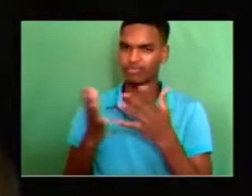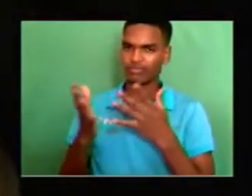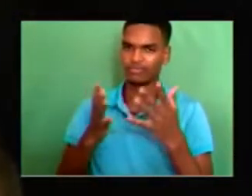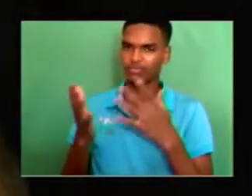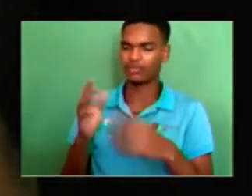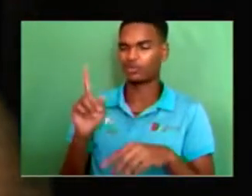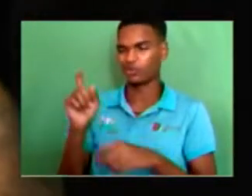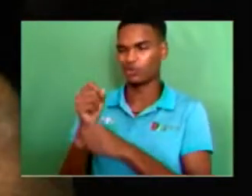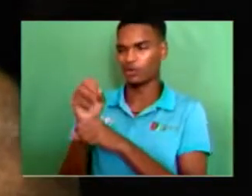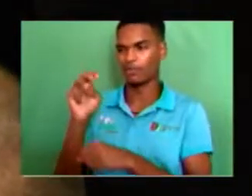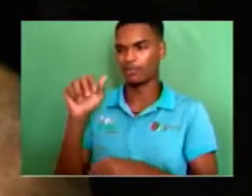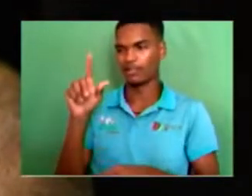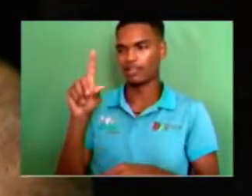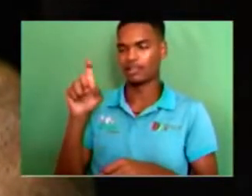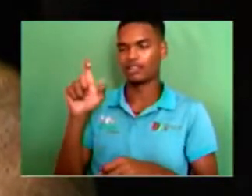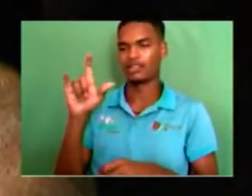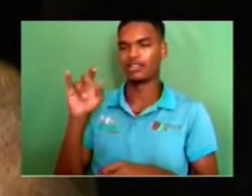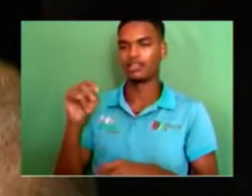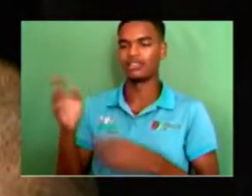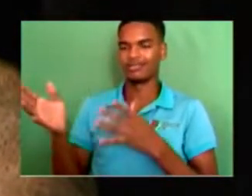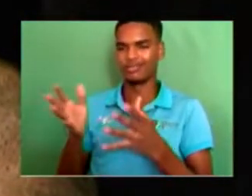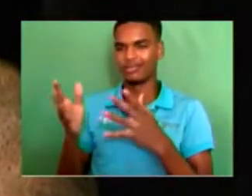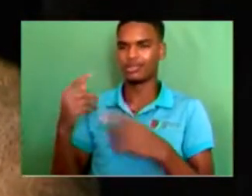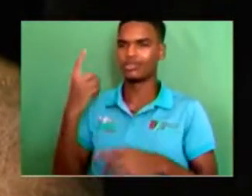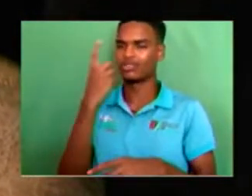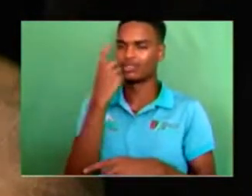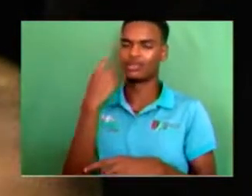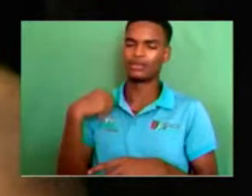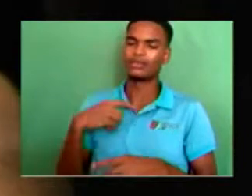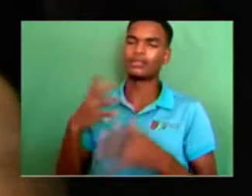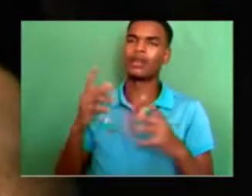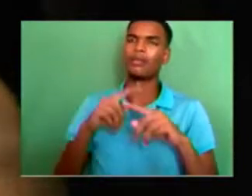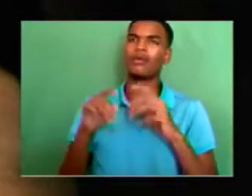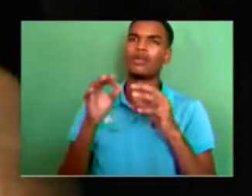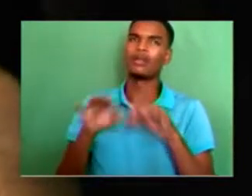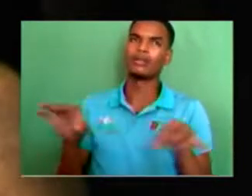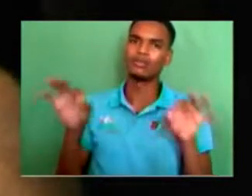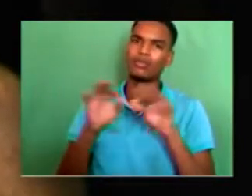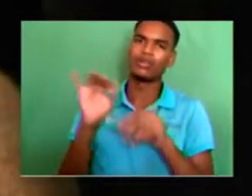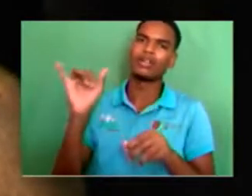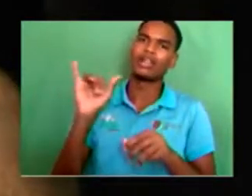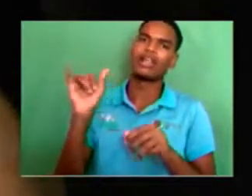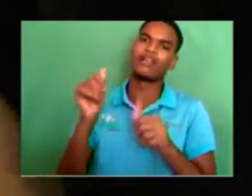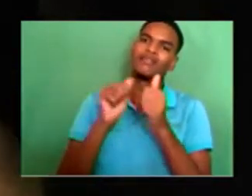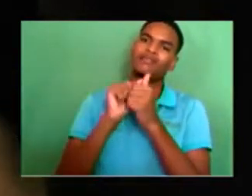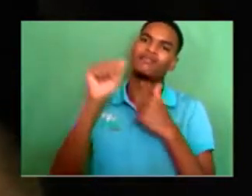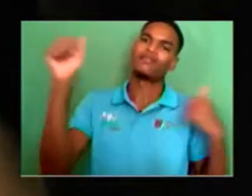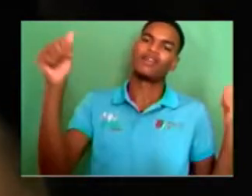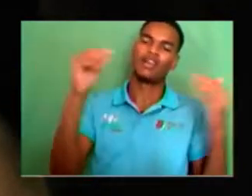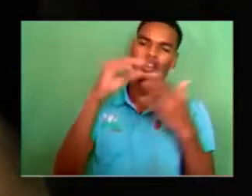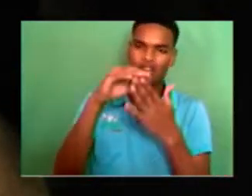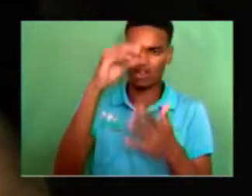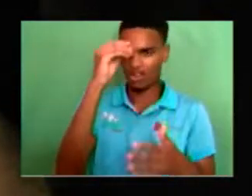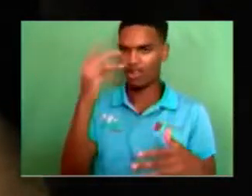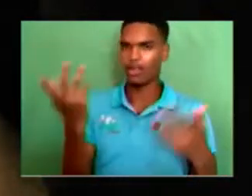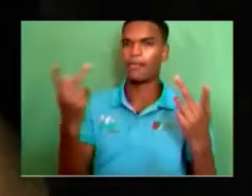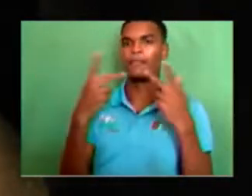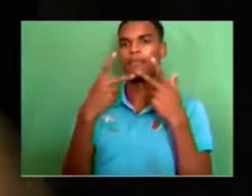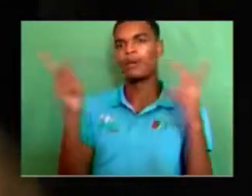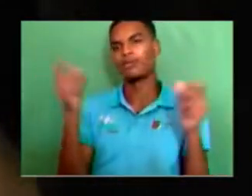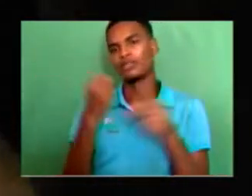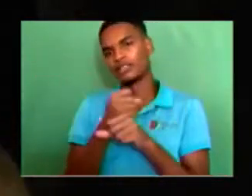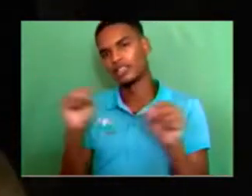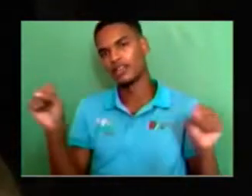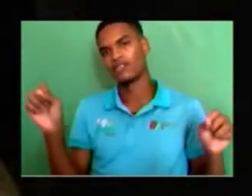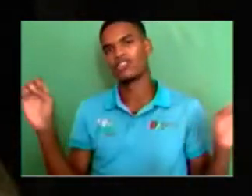2 days about the importance of things like distance learning and public safety, emergency alerting, how important